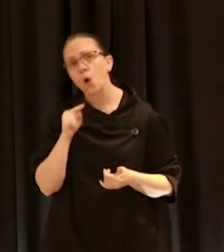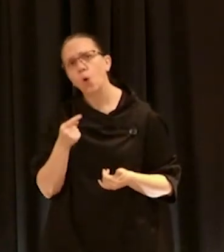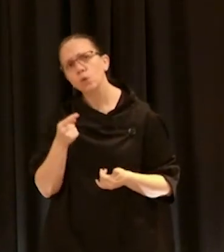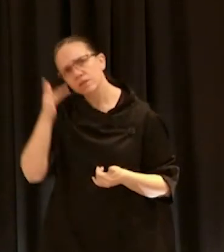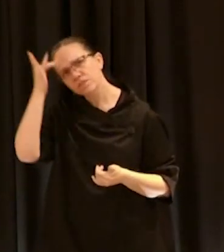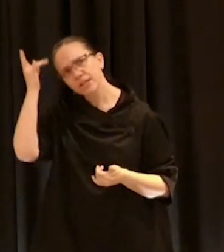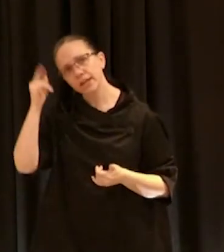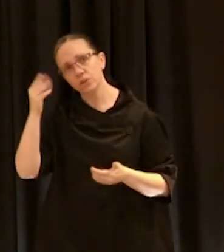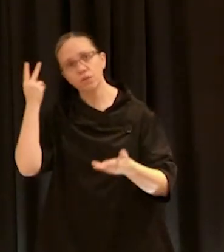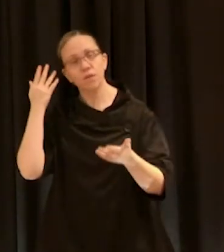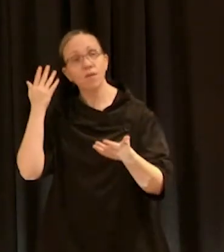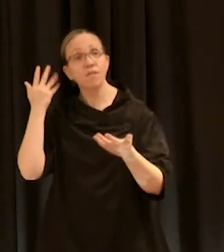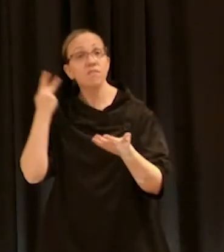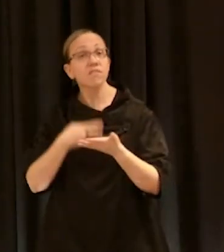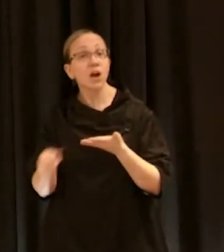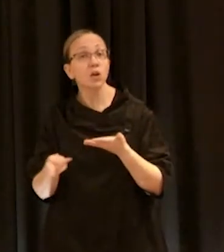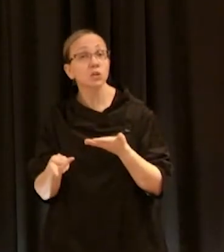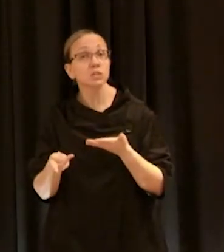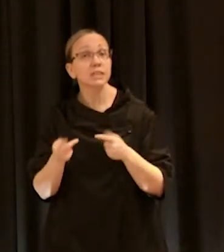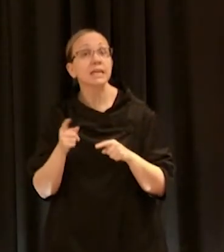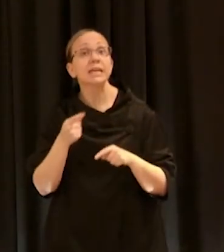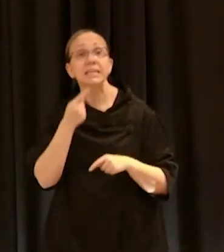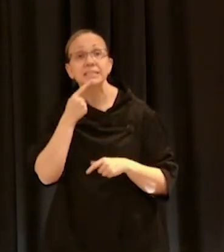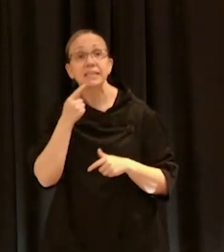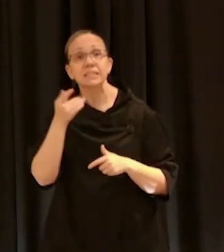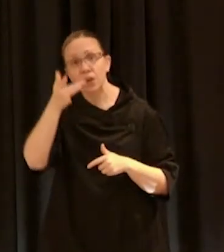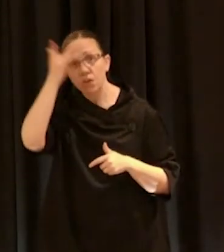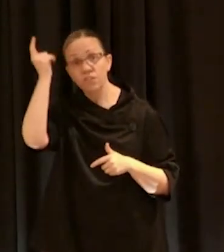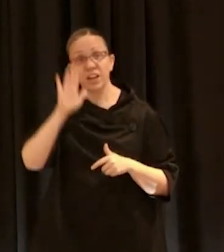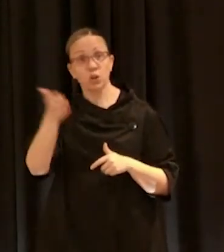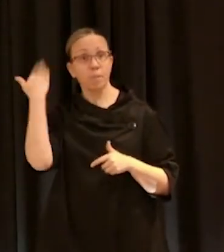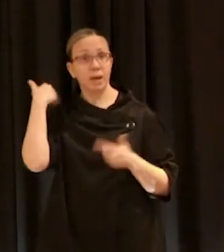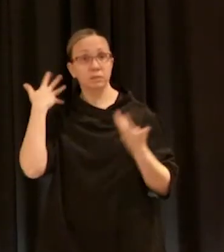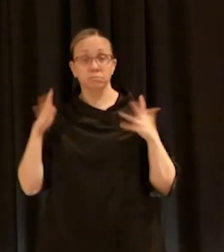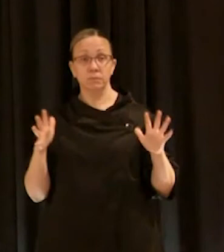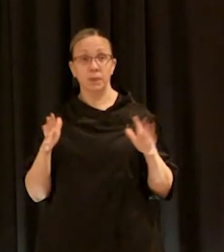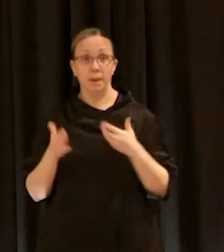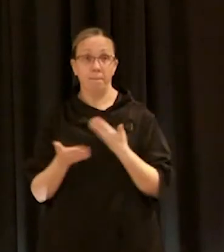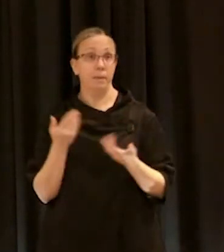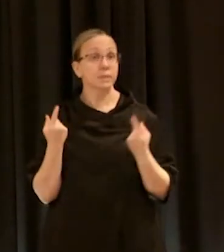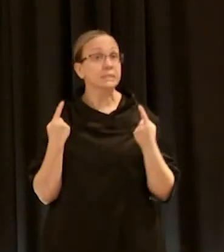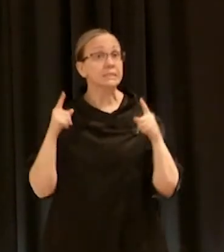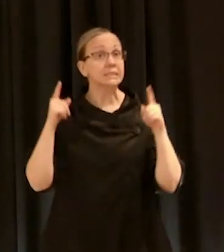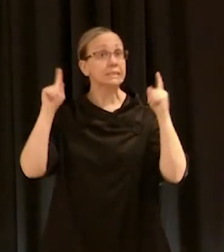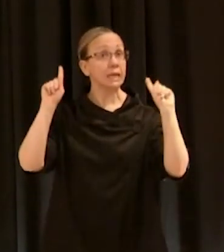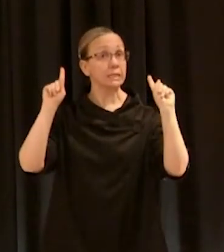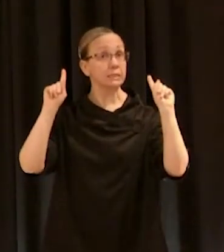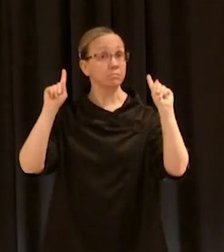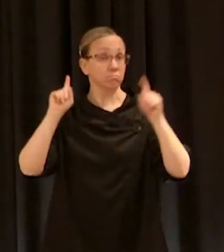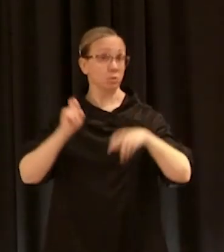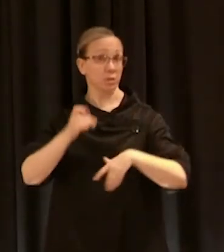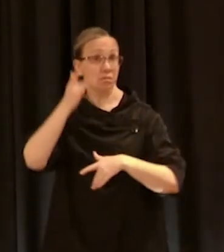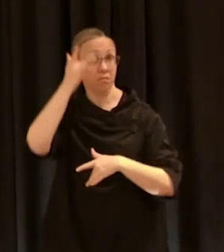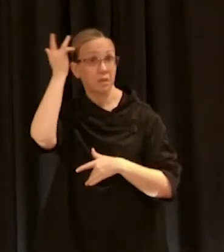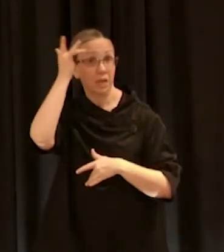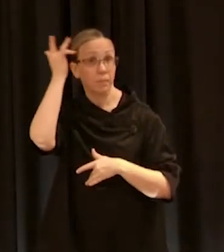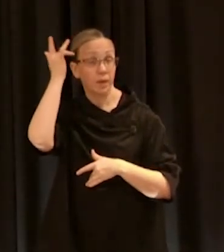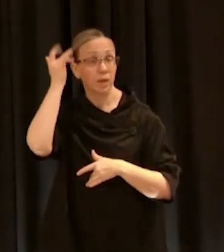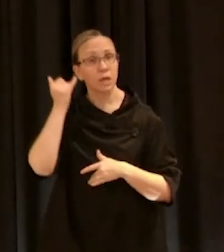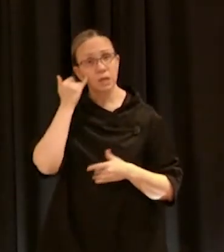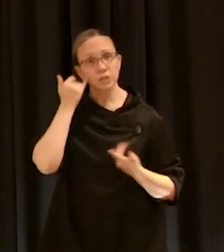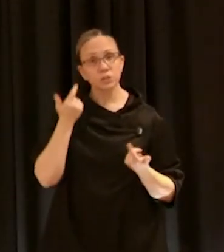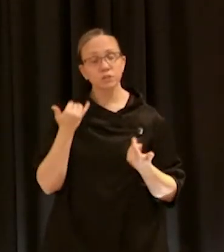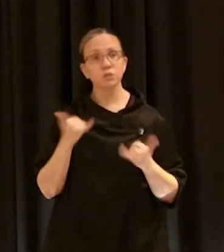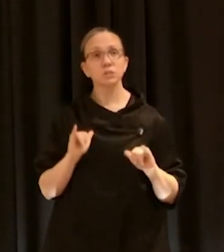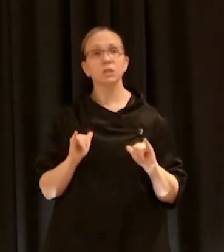the failures. He said forget those things which are behind. It may be successes that you need to forget. Because if you're